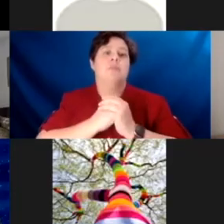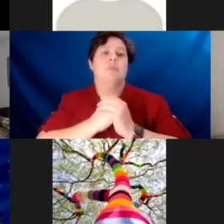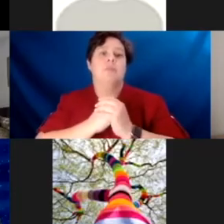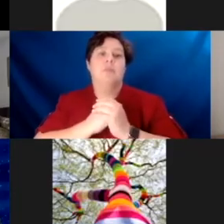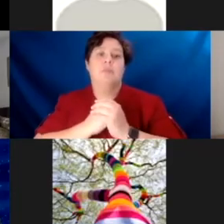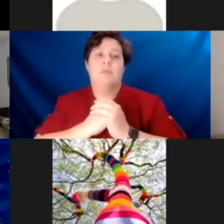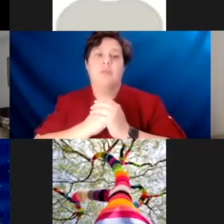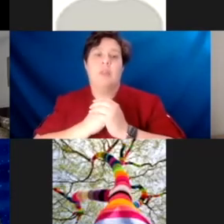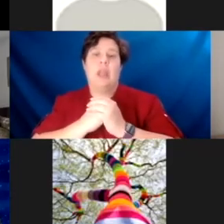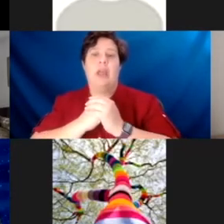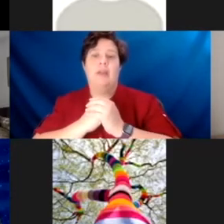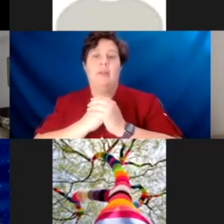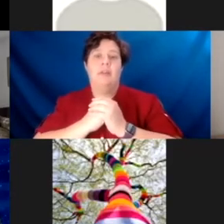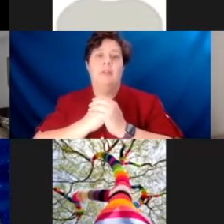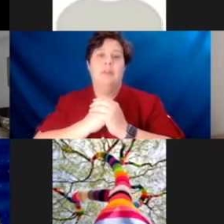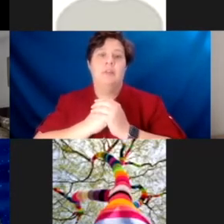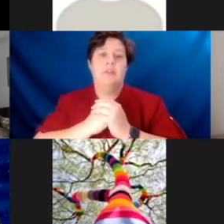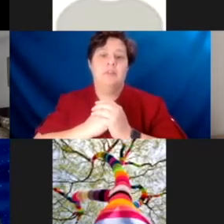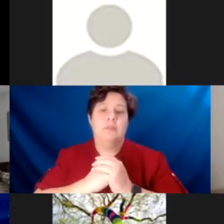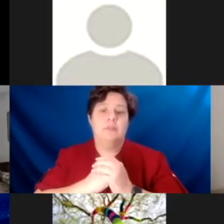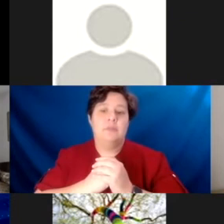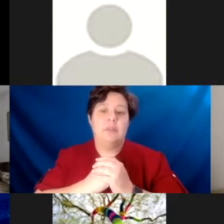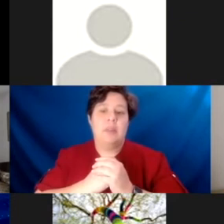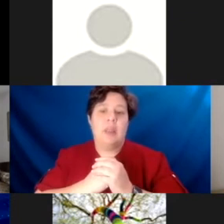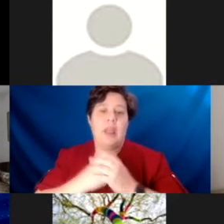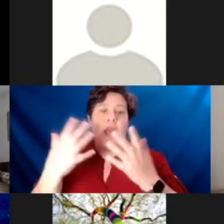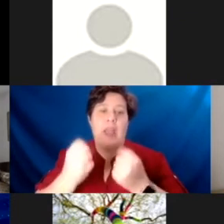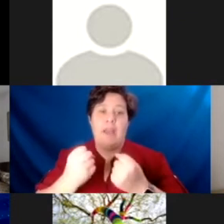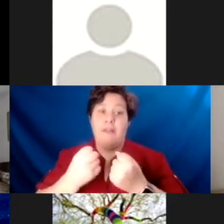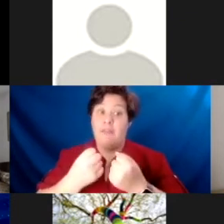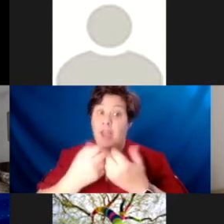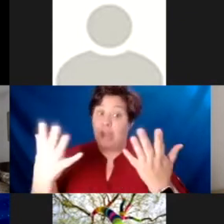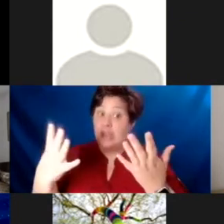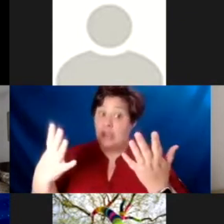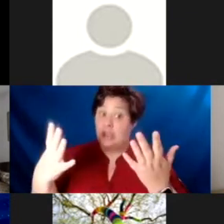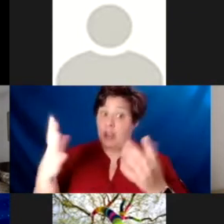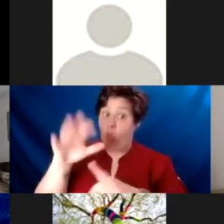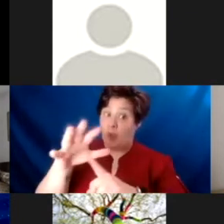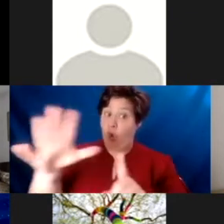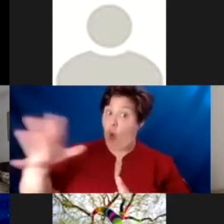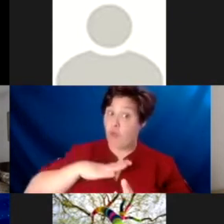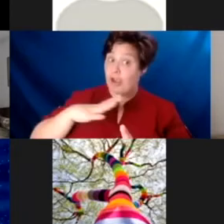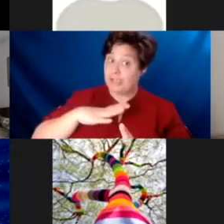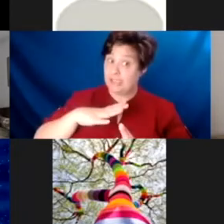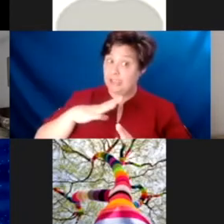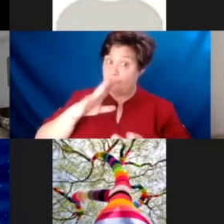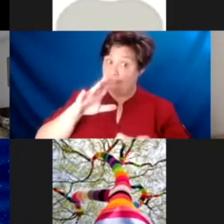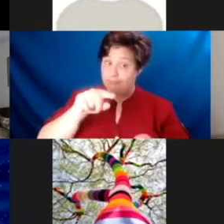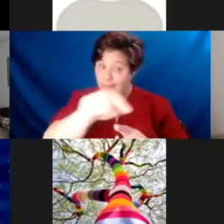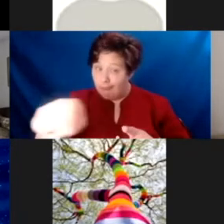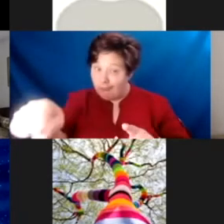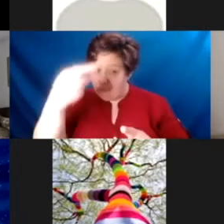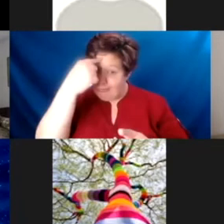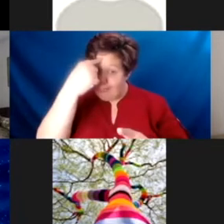are there any already kind of earmarked locations that the festival is looking to